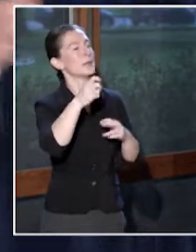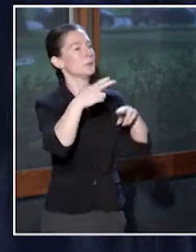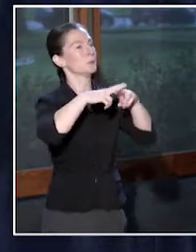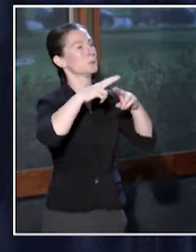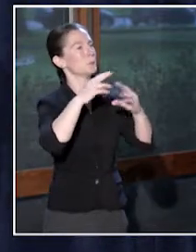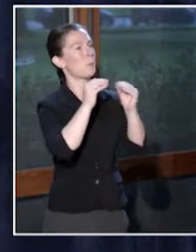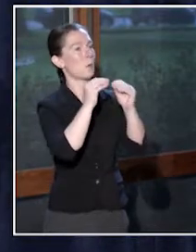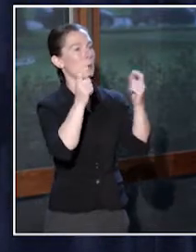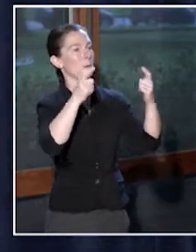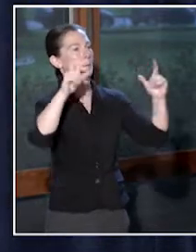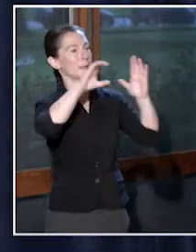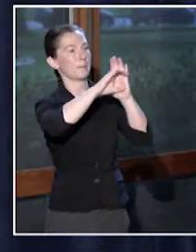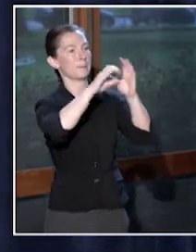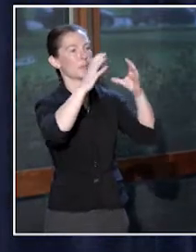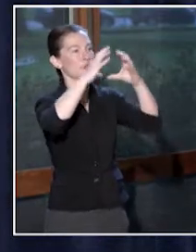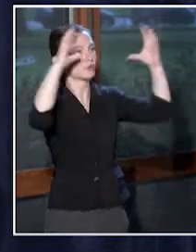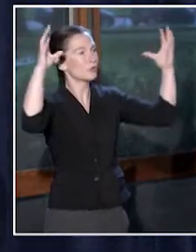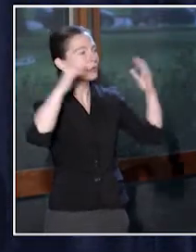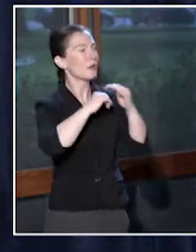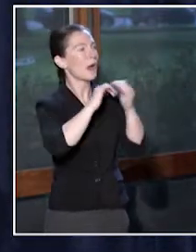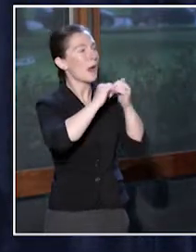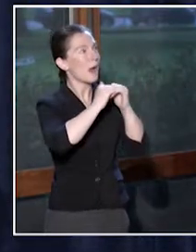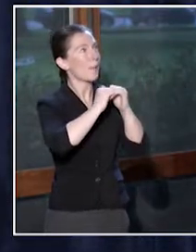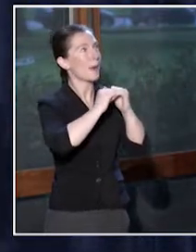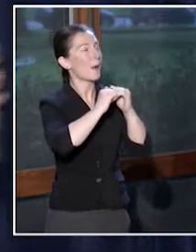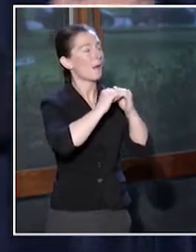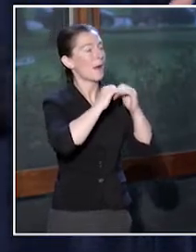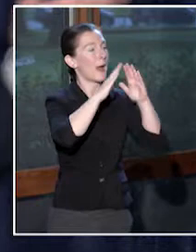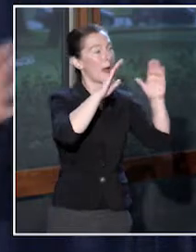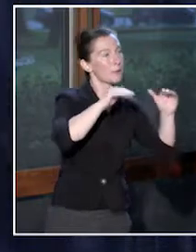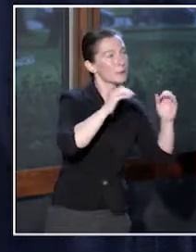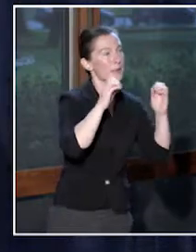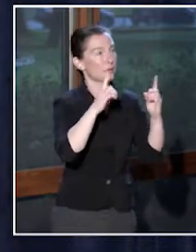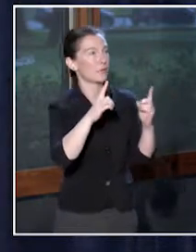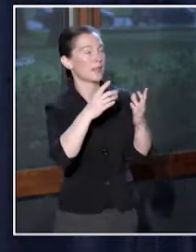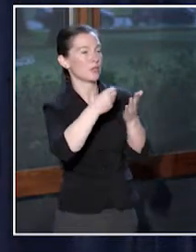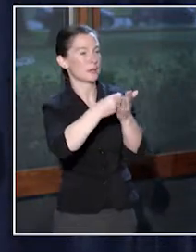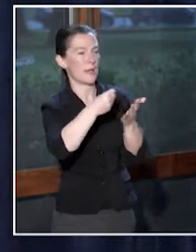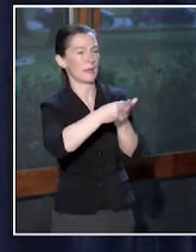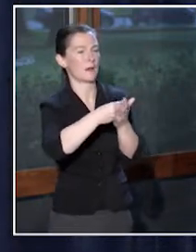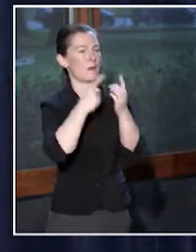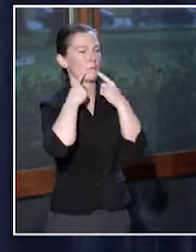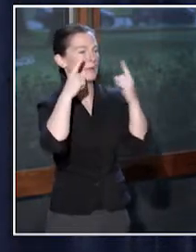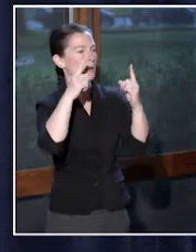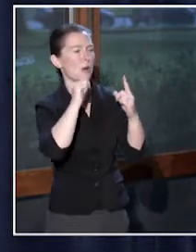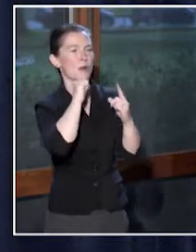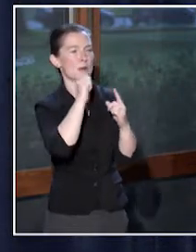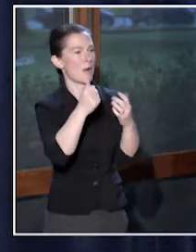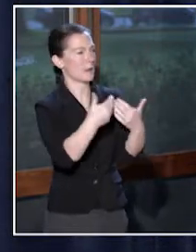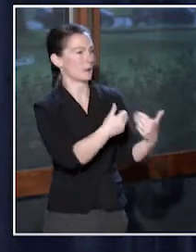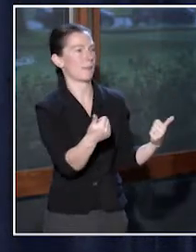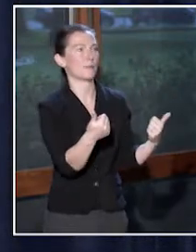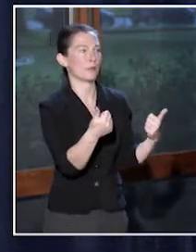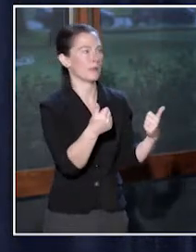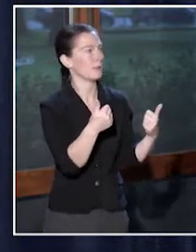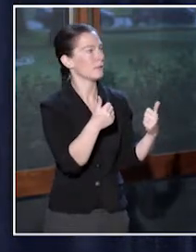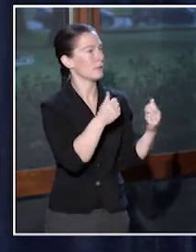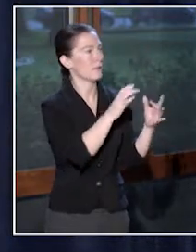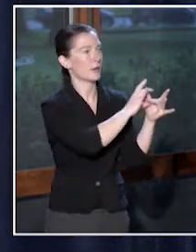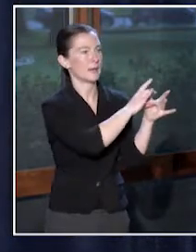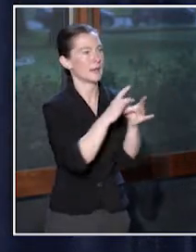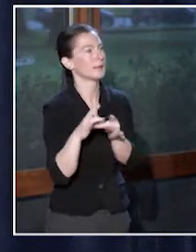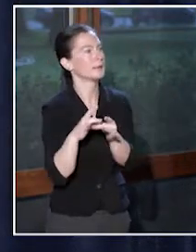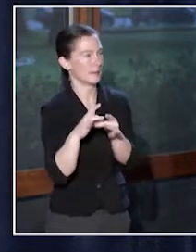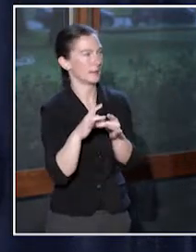to understand that housing and education and economic prosperity, they're not separate buckets. They're all connected. And we have to